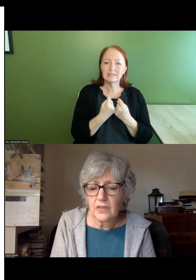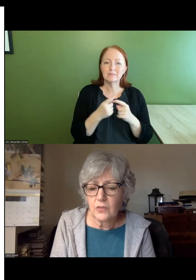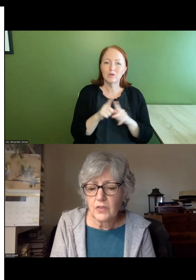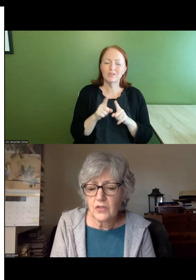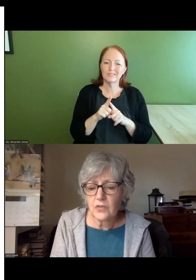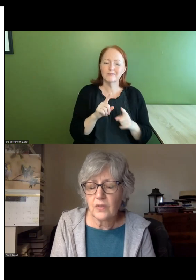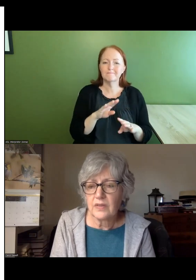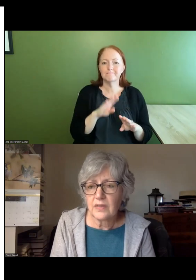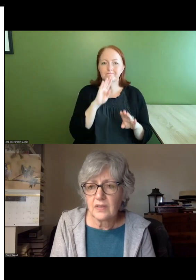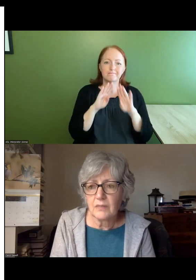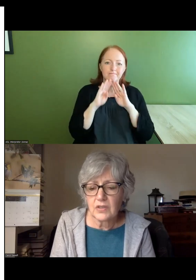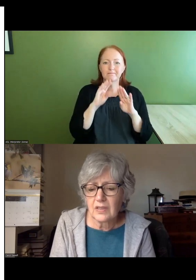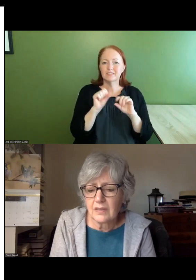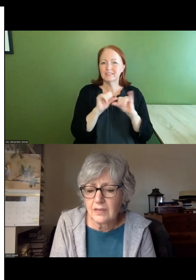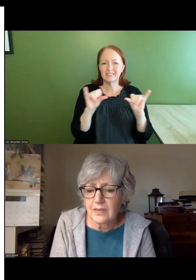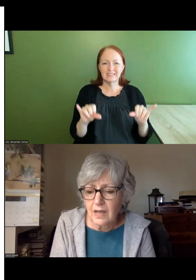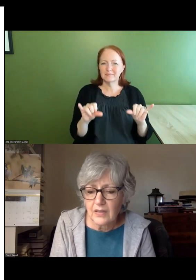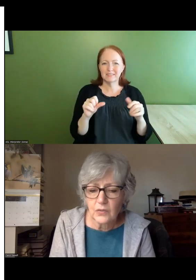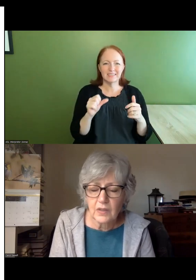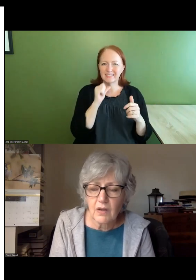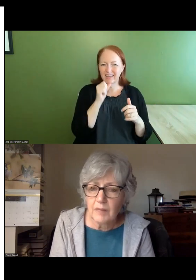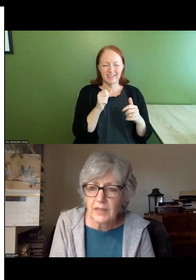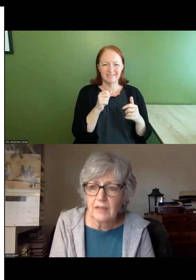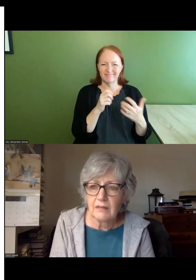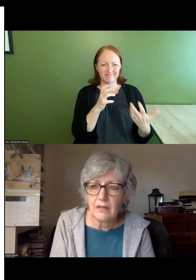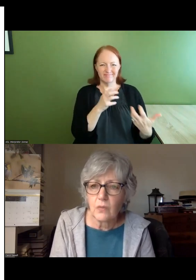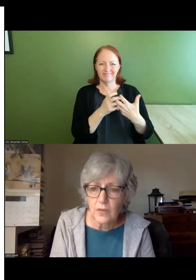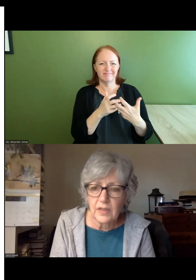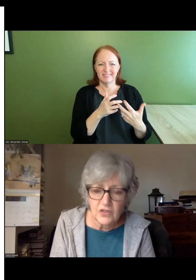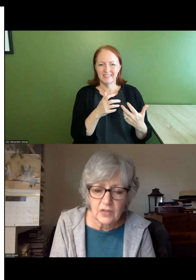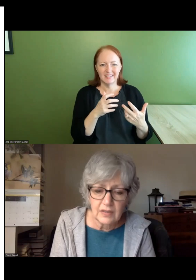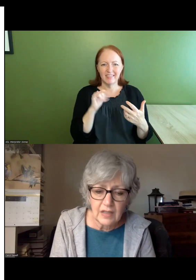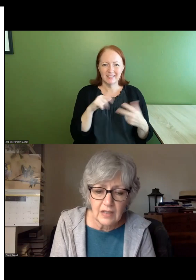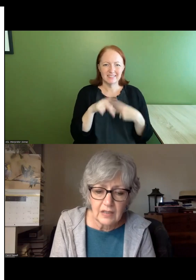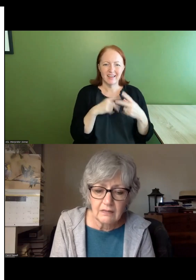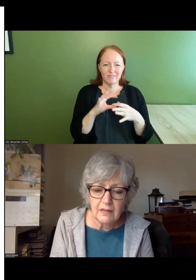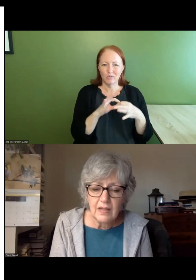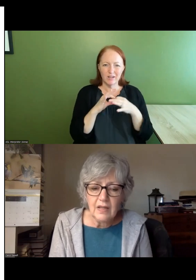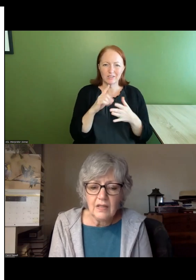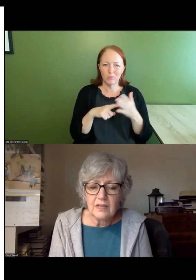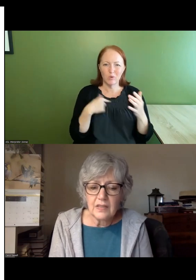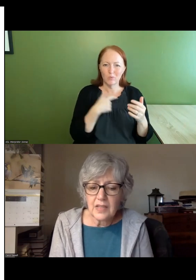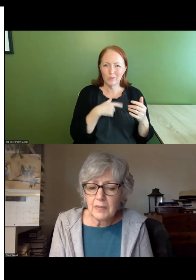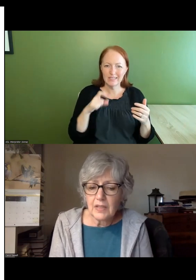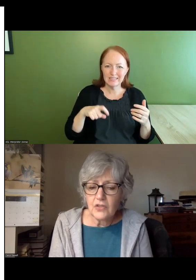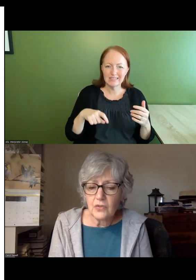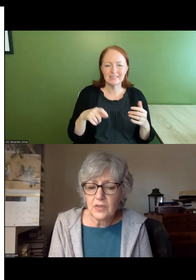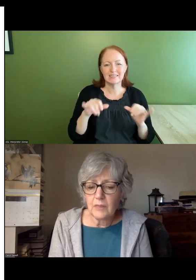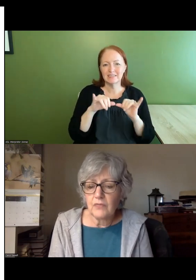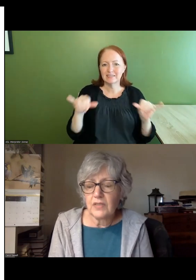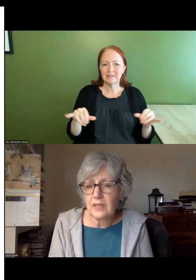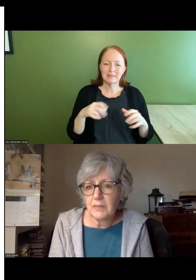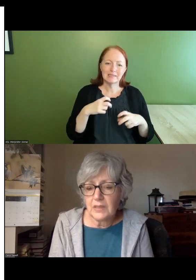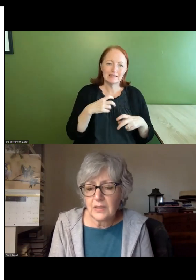encounter situations where the system just isn't designed to accommodate the coordination that they need. Systemic issues